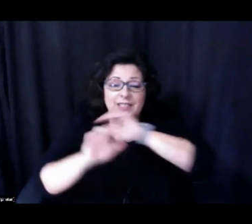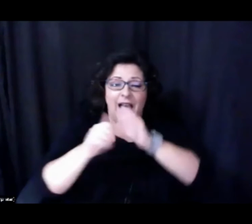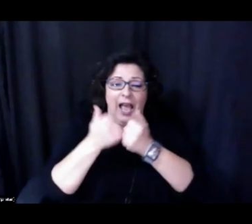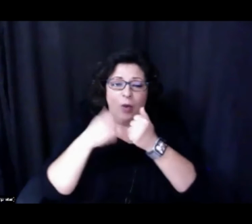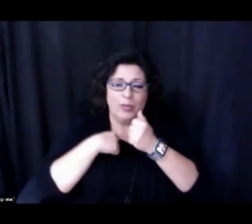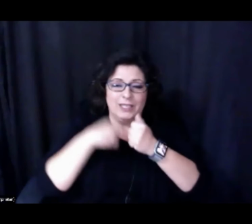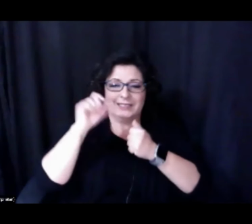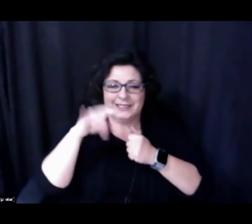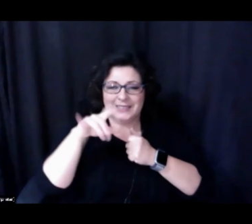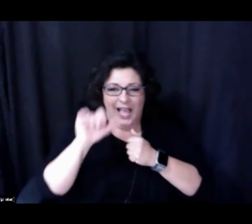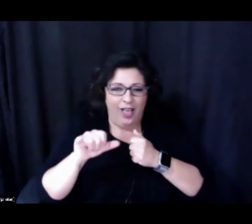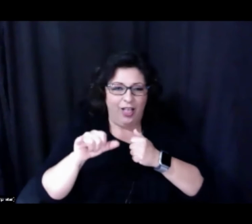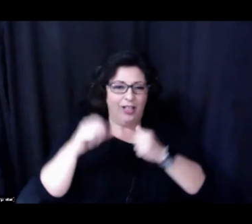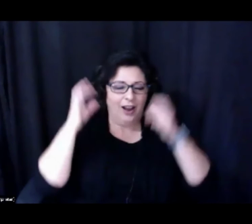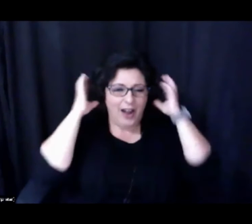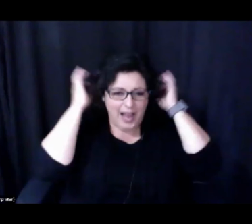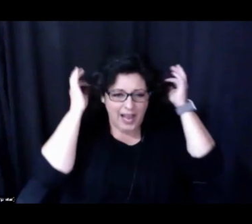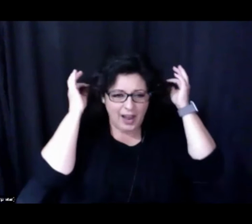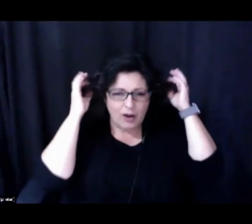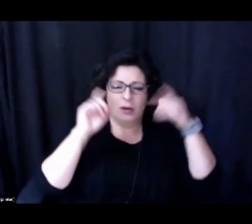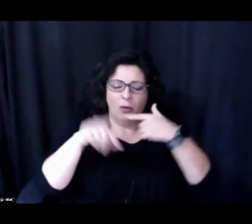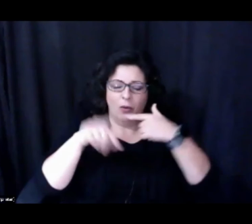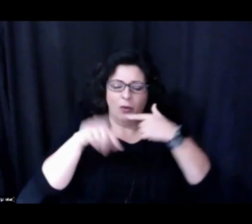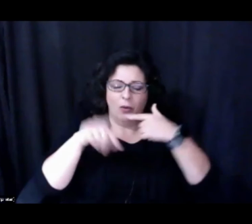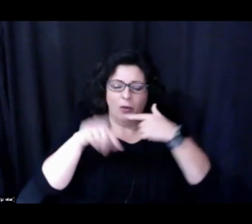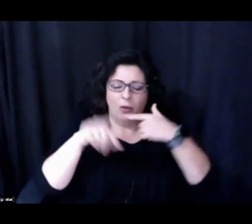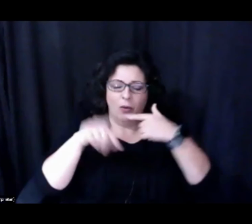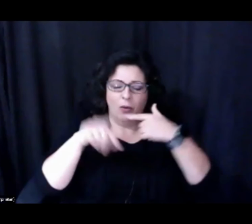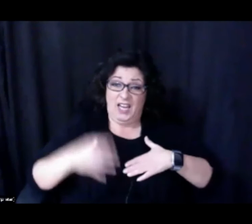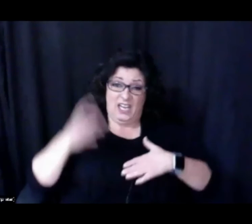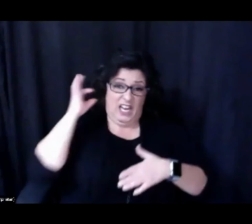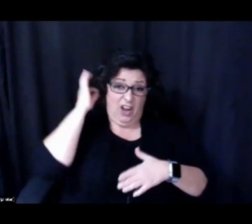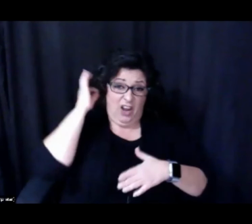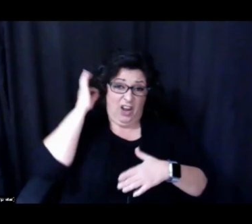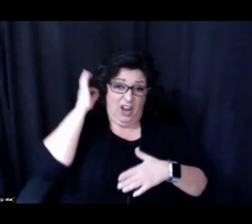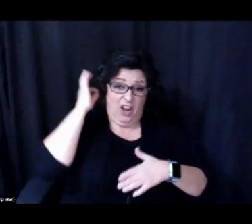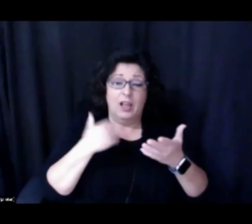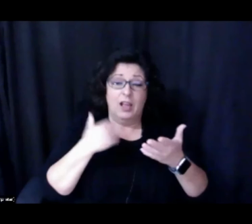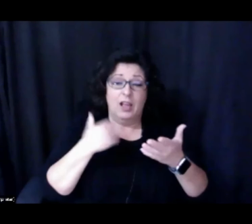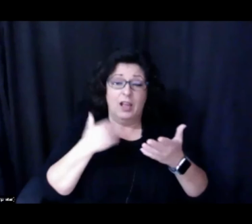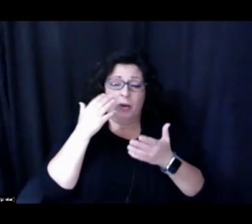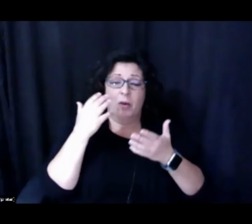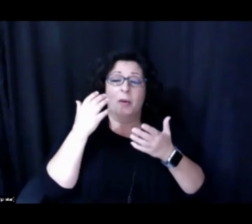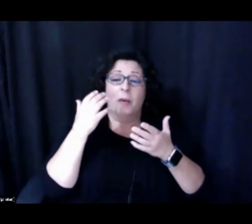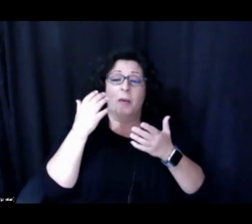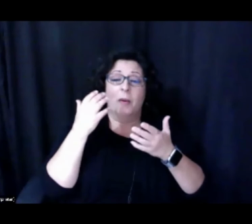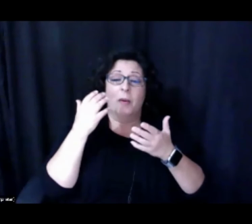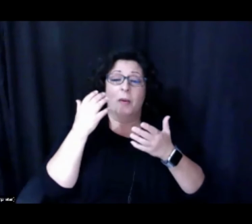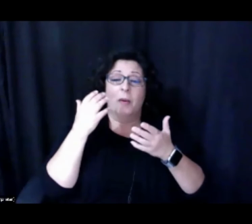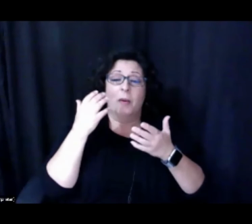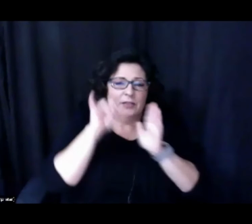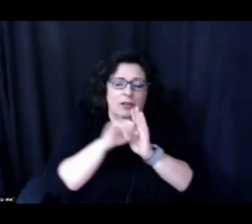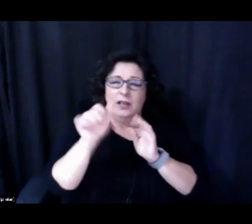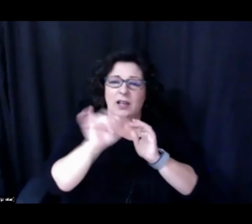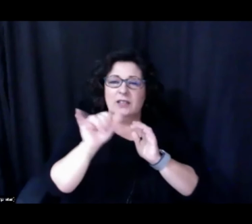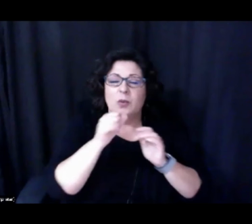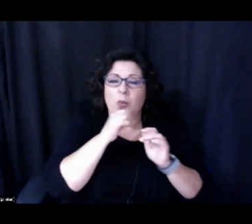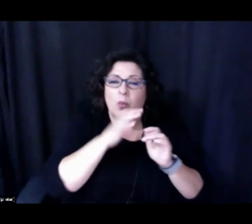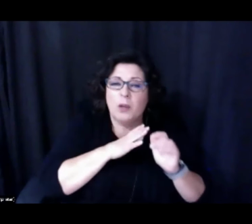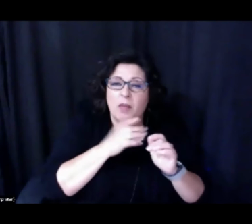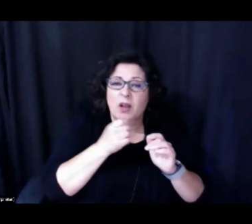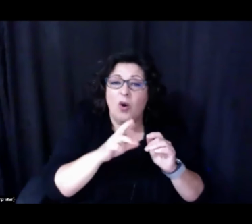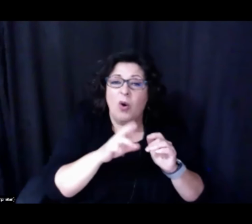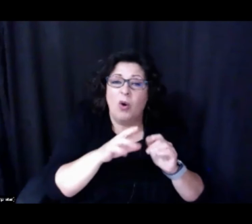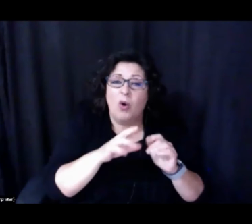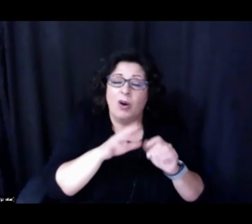hair, right? What about body hair? So I know a lot of people who identify as women or on the